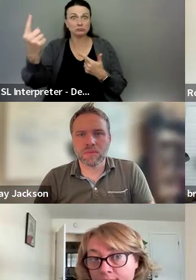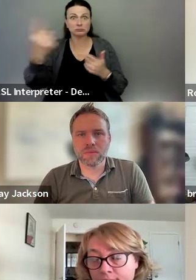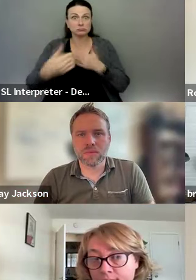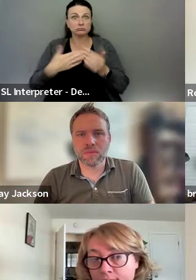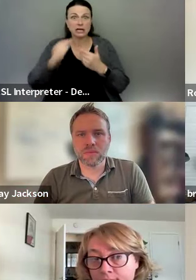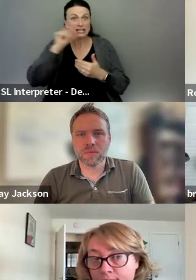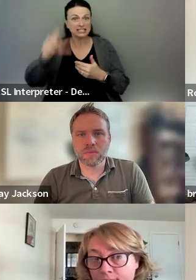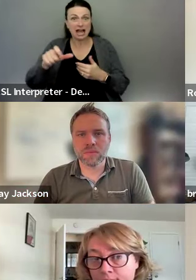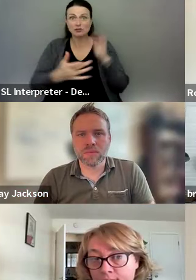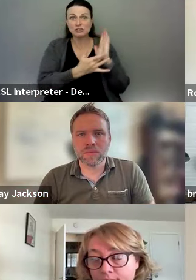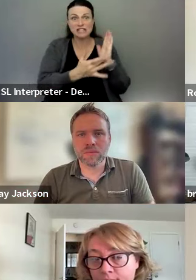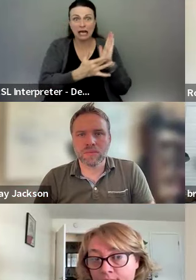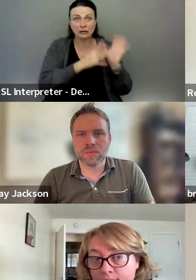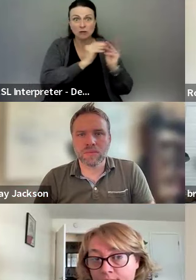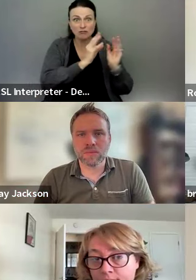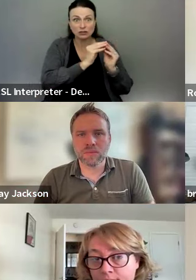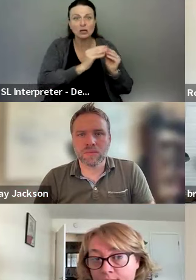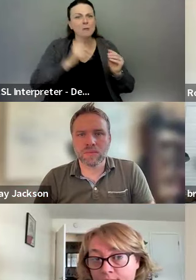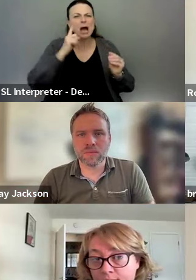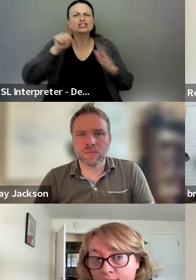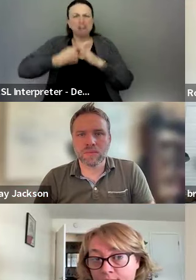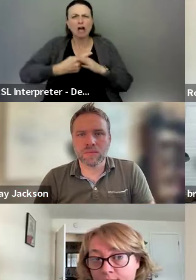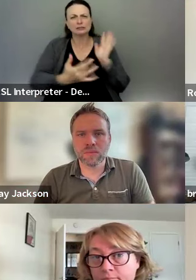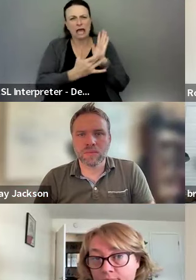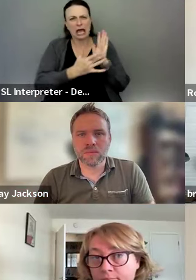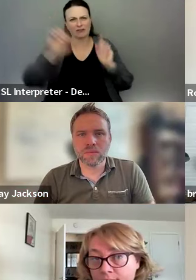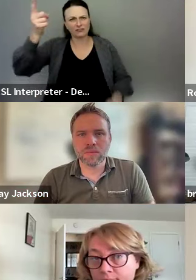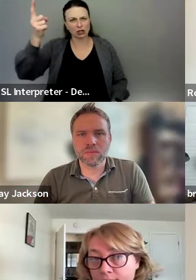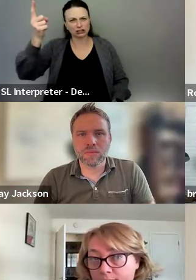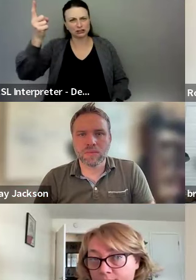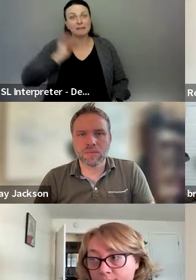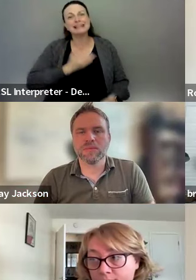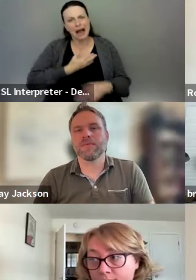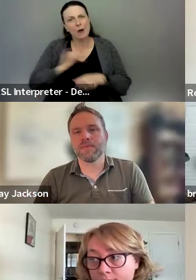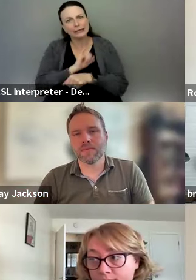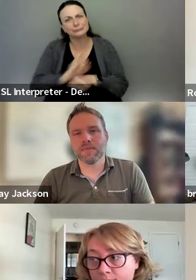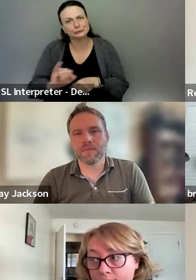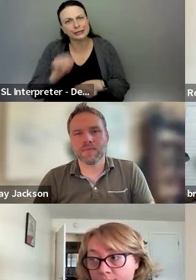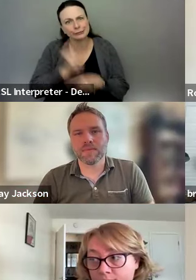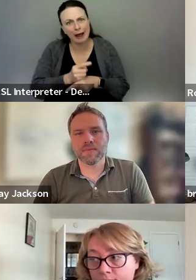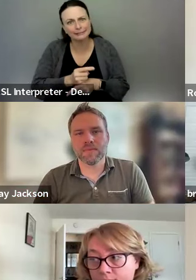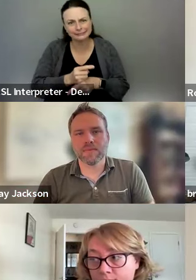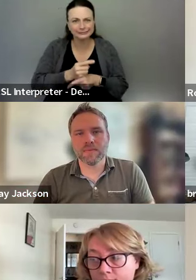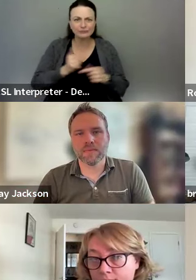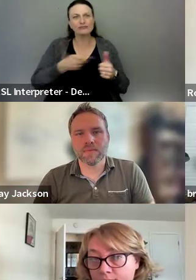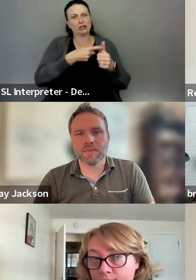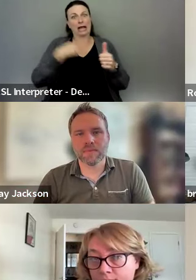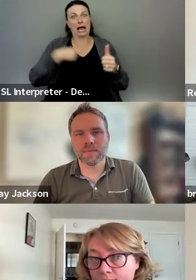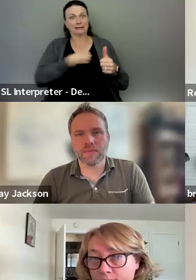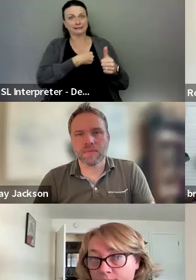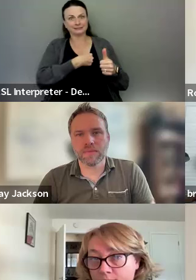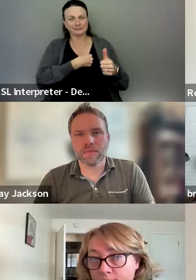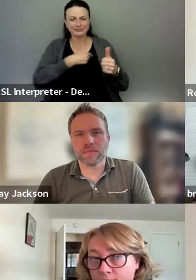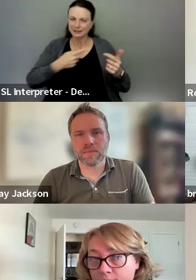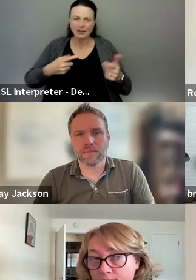doesn't have to be a tech conference. I just thought we start with our industry first, right? So just because we cannot tackle everything,